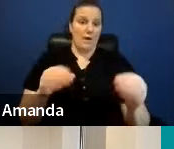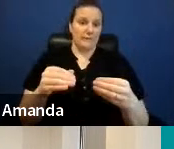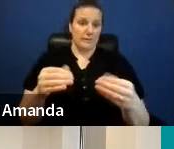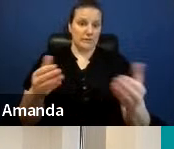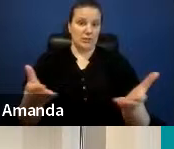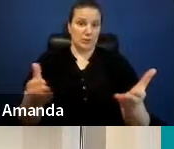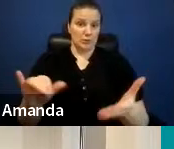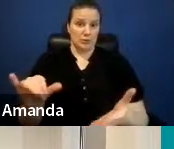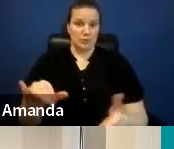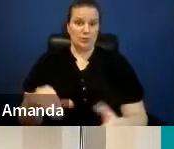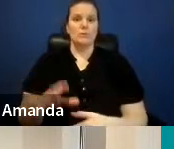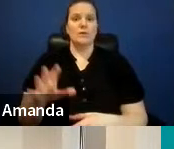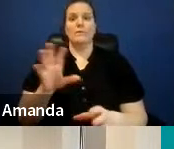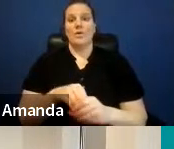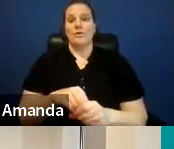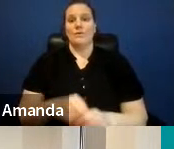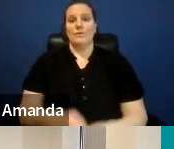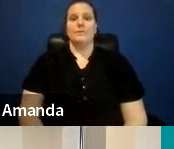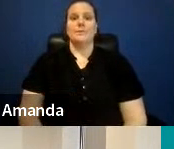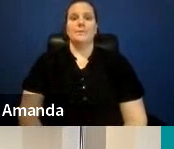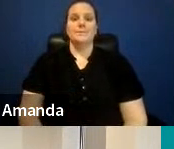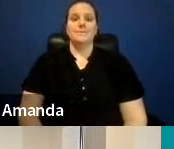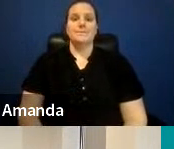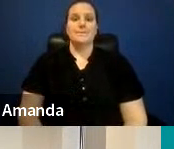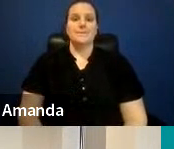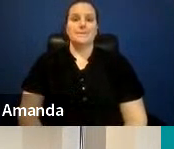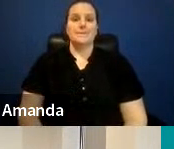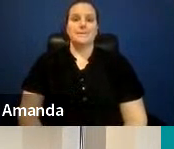well participating.